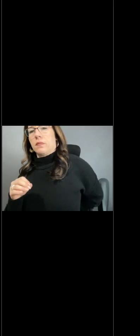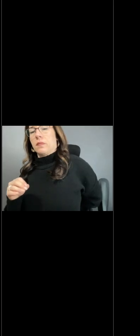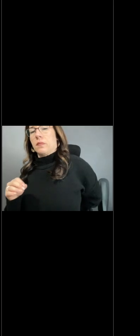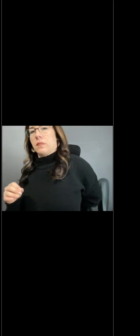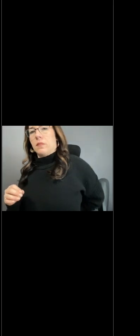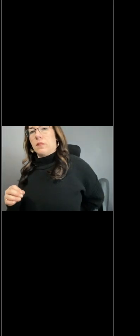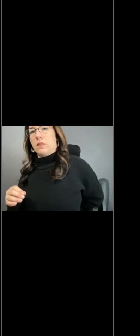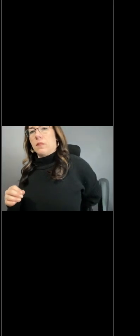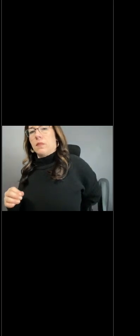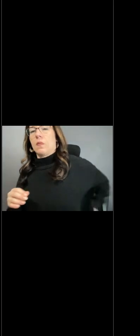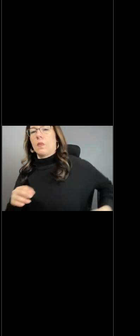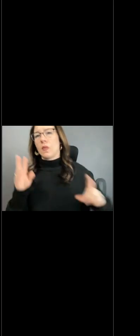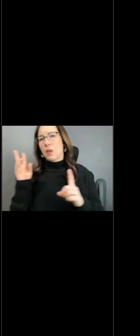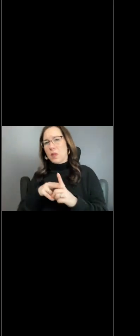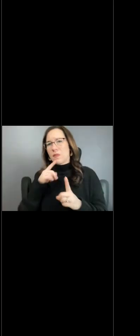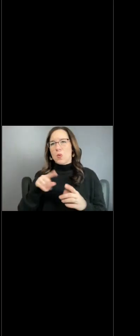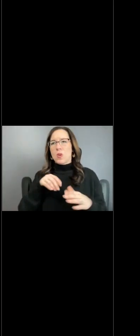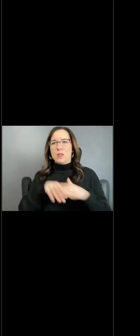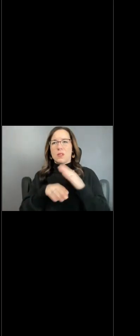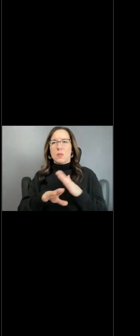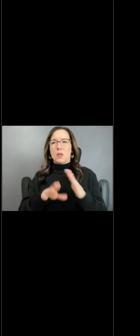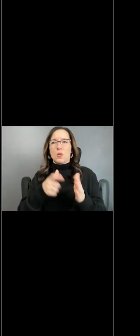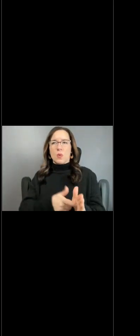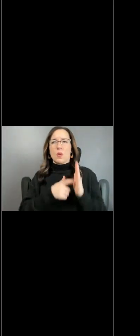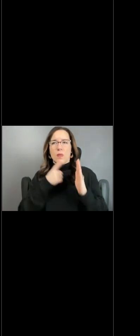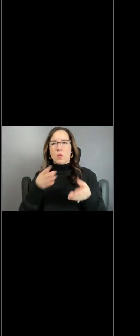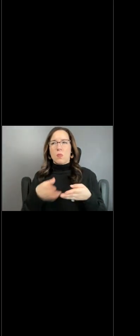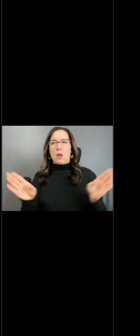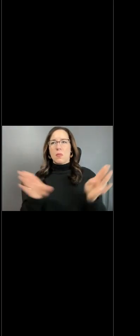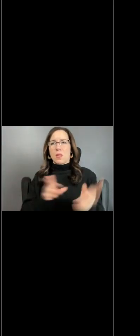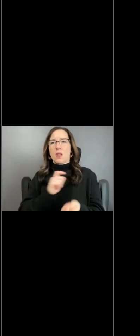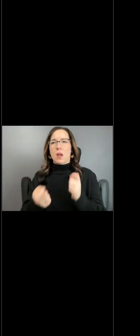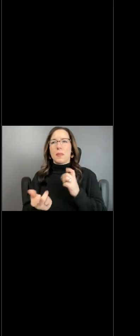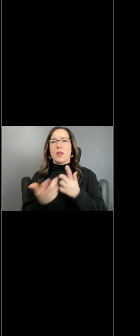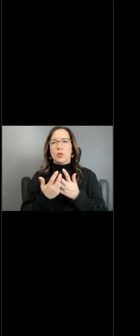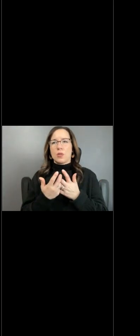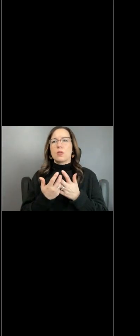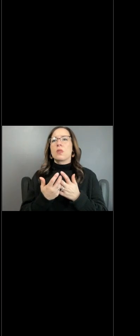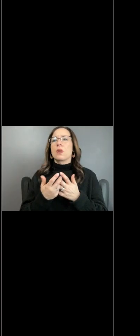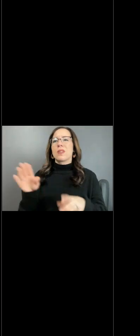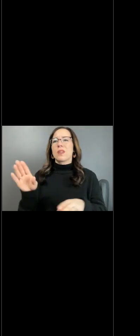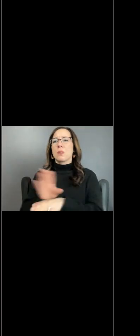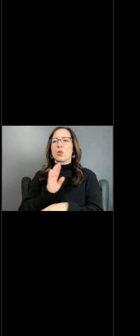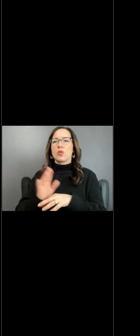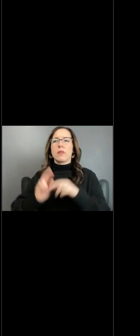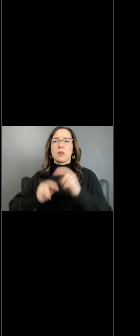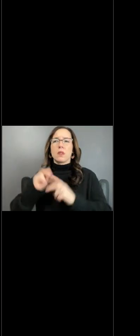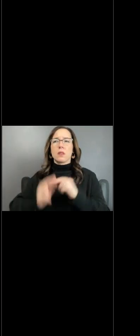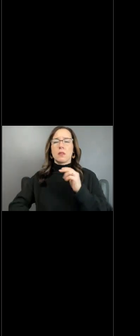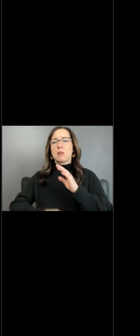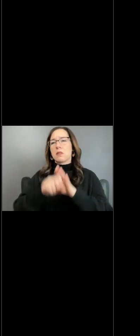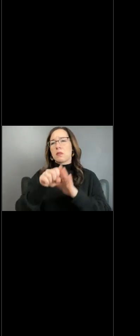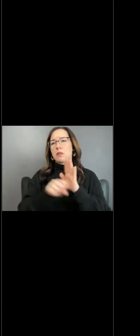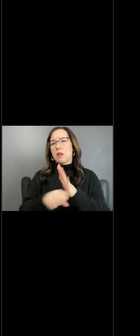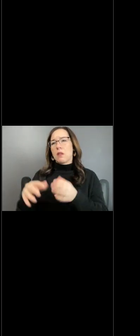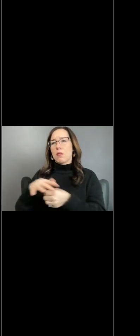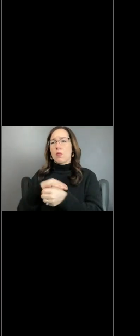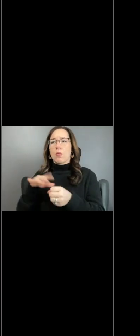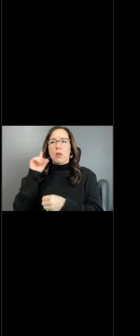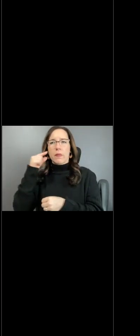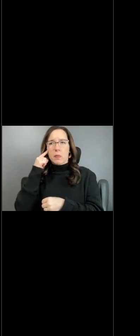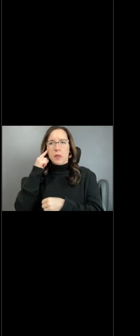to accessibility requirements for public accommodations, commercial facilities, state and